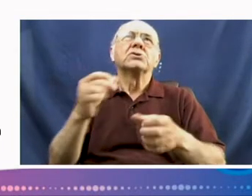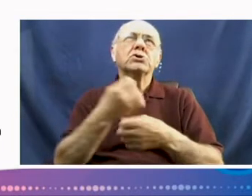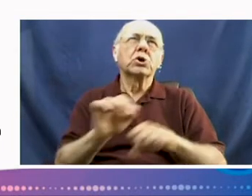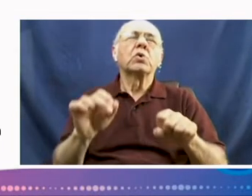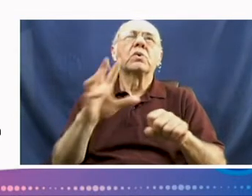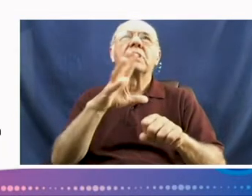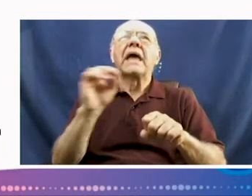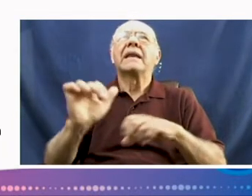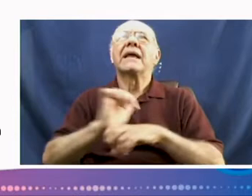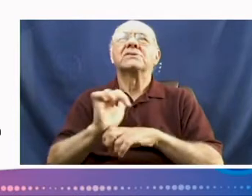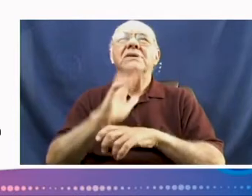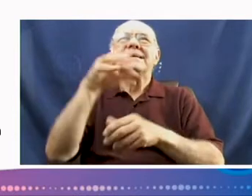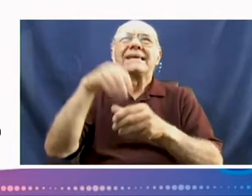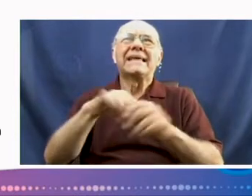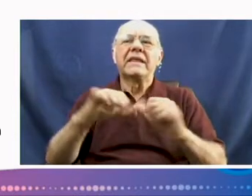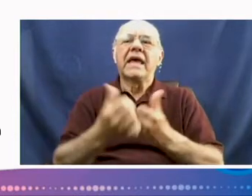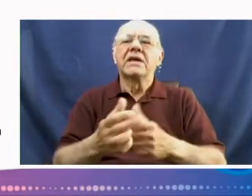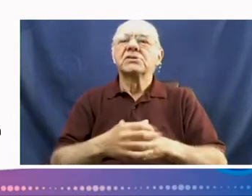agency.